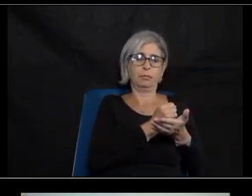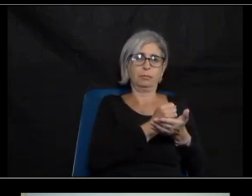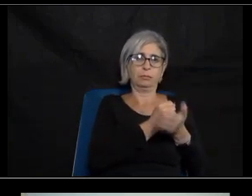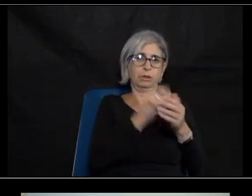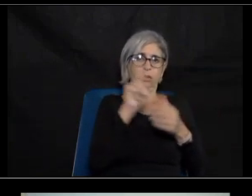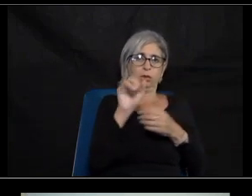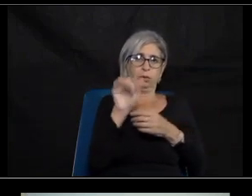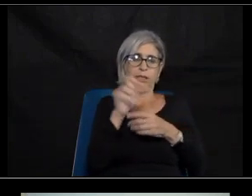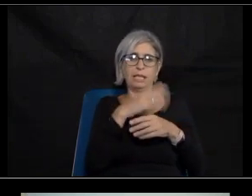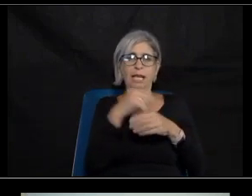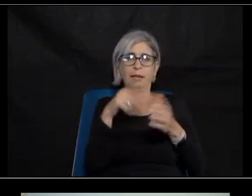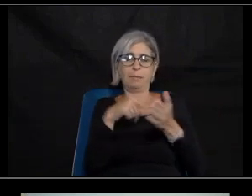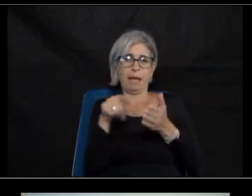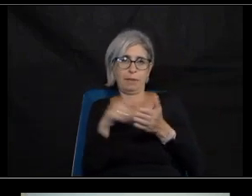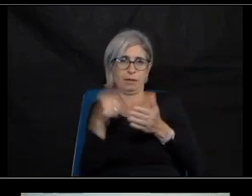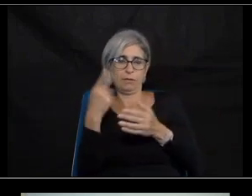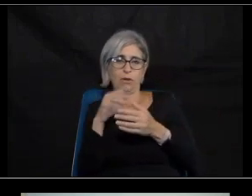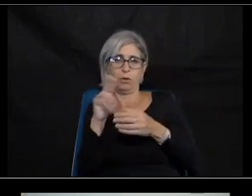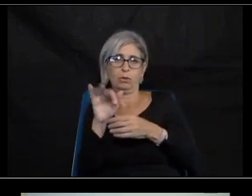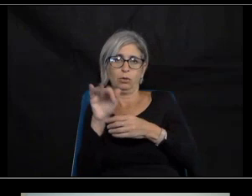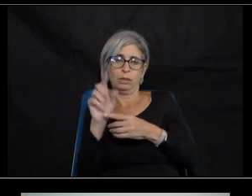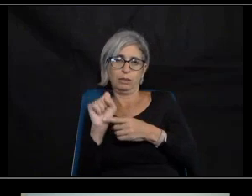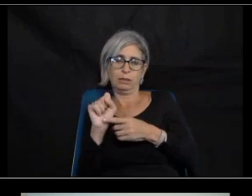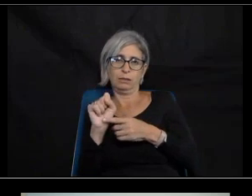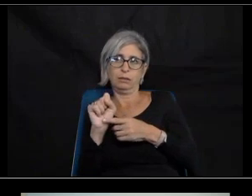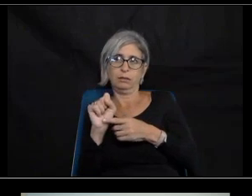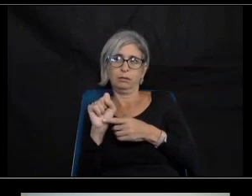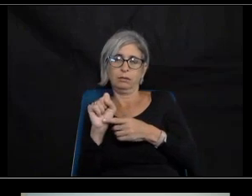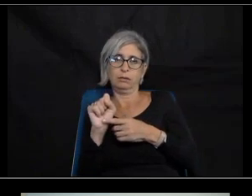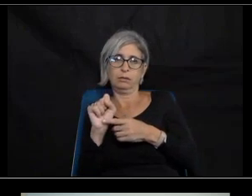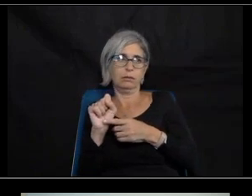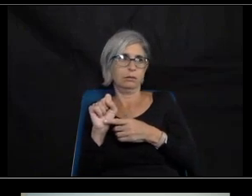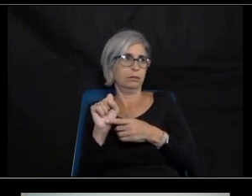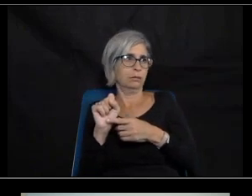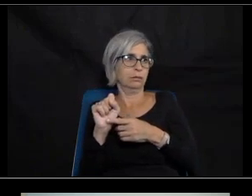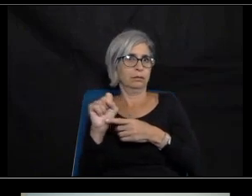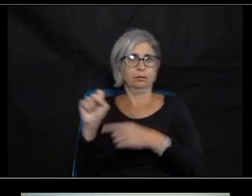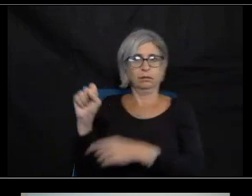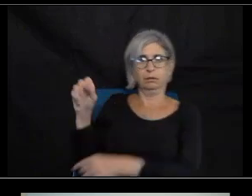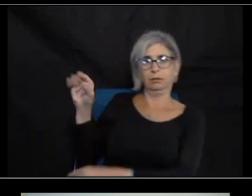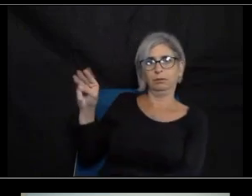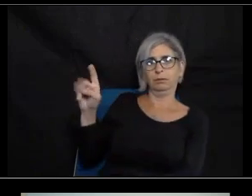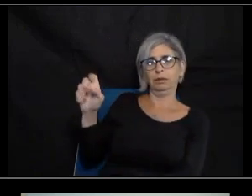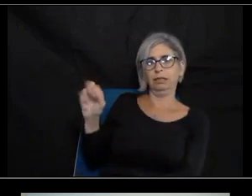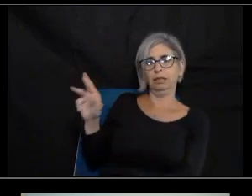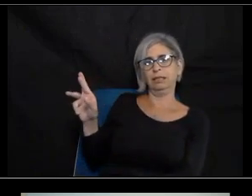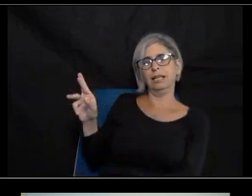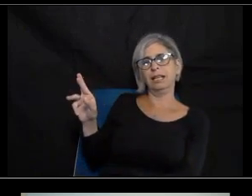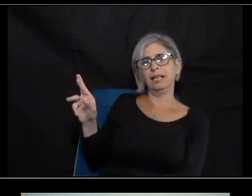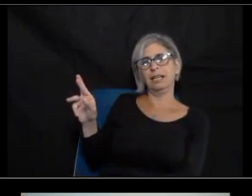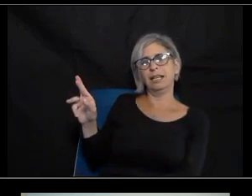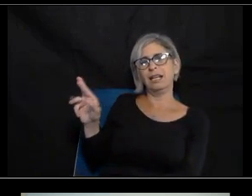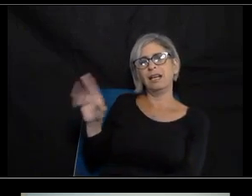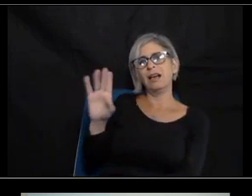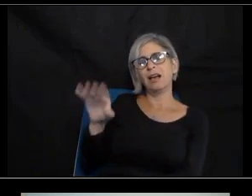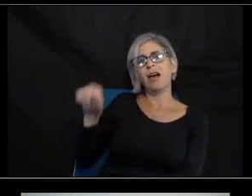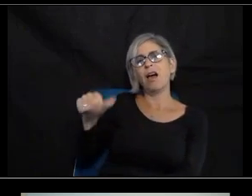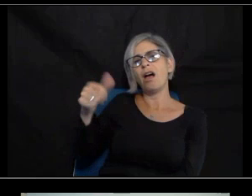units or payments for those units. Mayor, I'd be happy to entertain that conversation with some